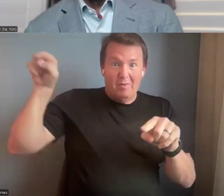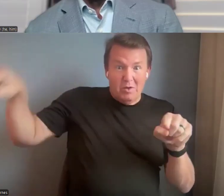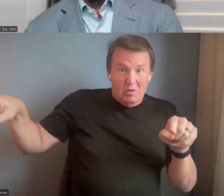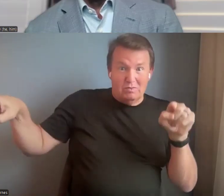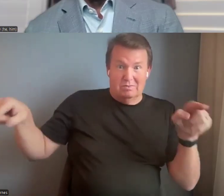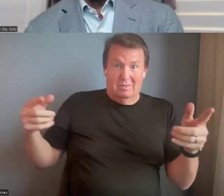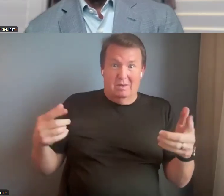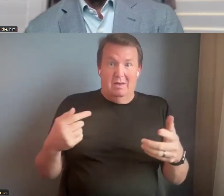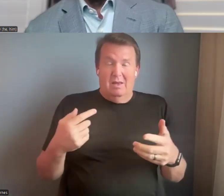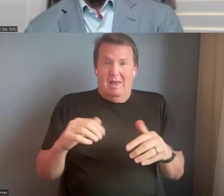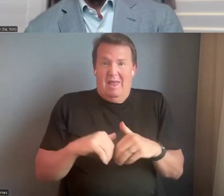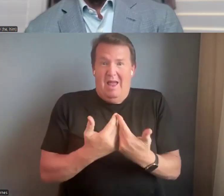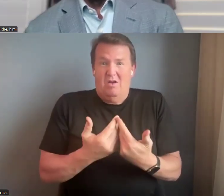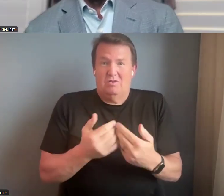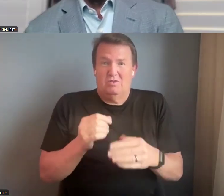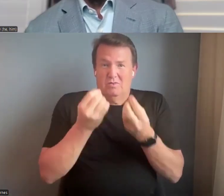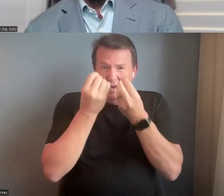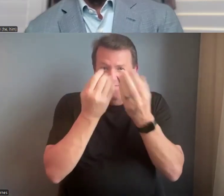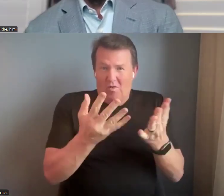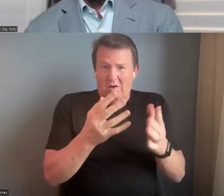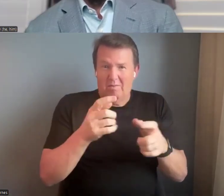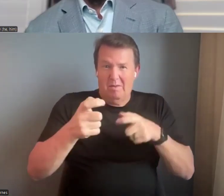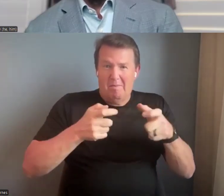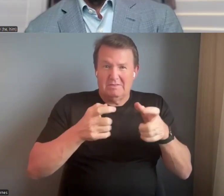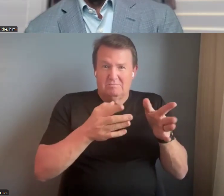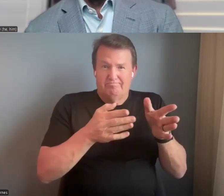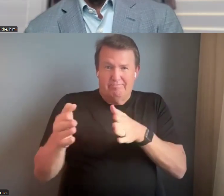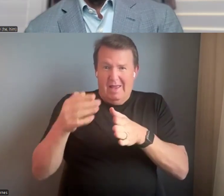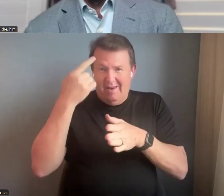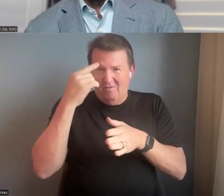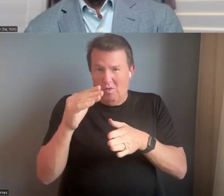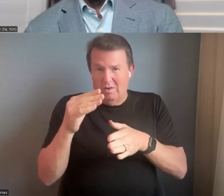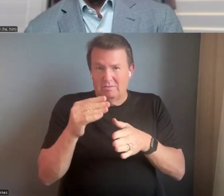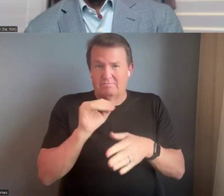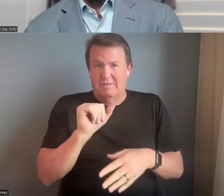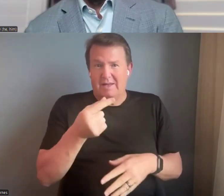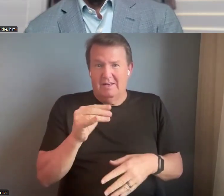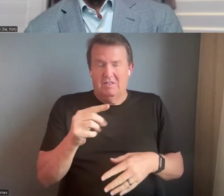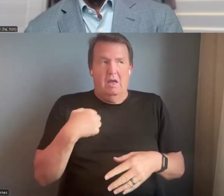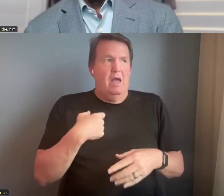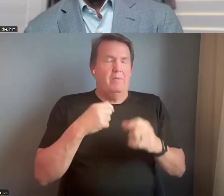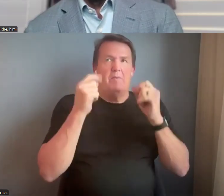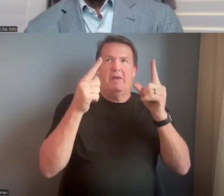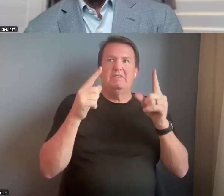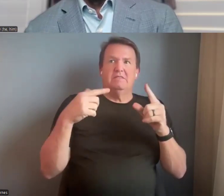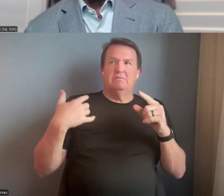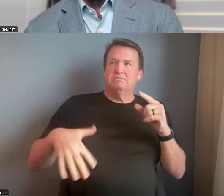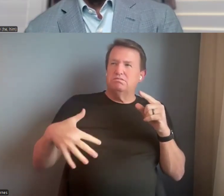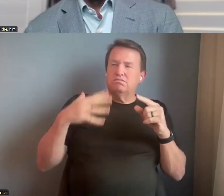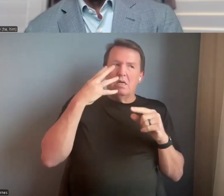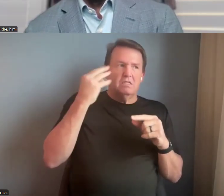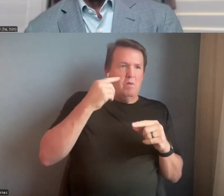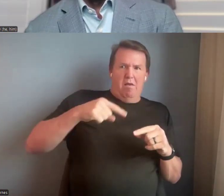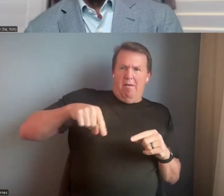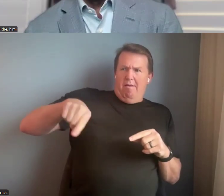the master plan for aging. And as we hear from all of you, I'm just amazed at the wealth of experience and the perspectives that you all